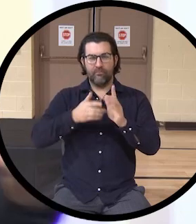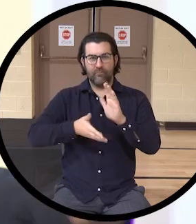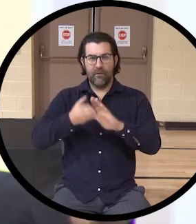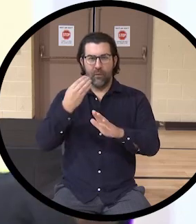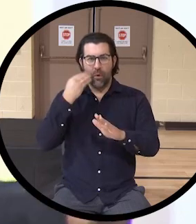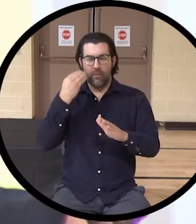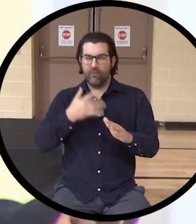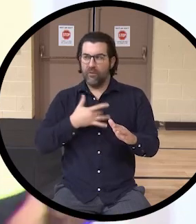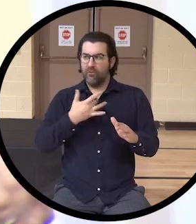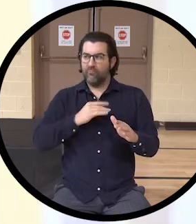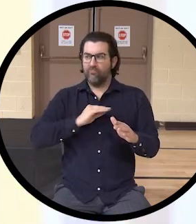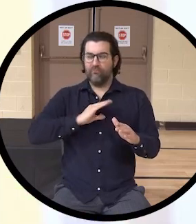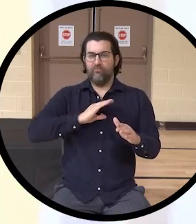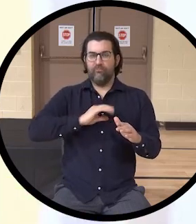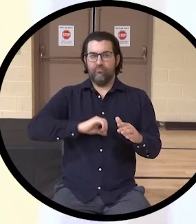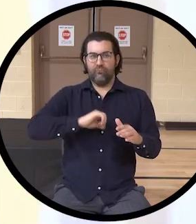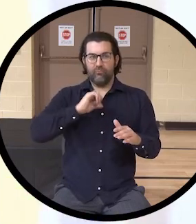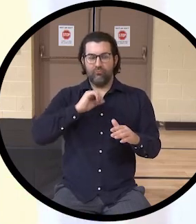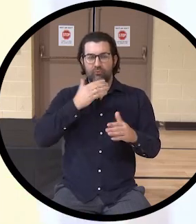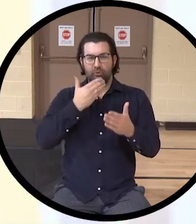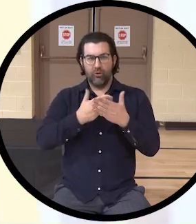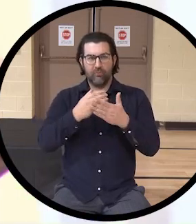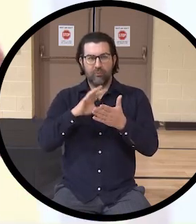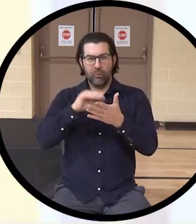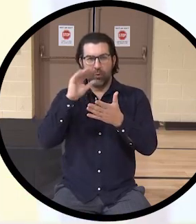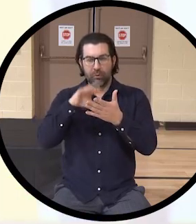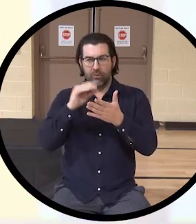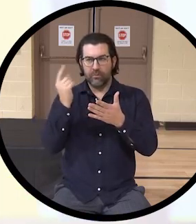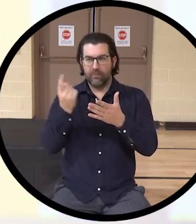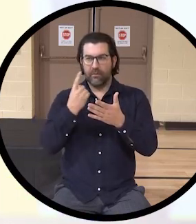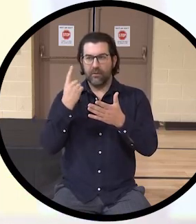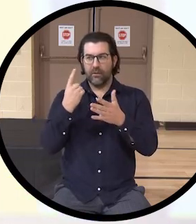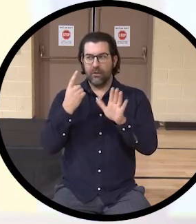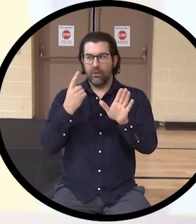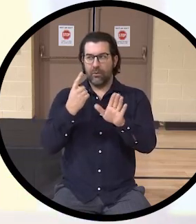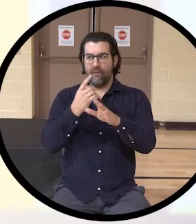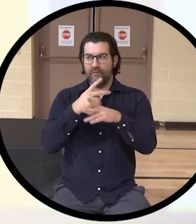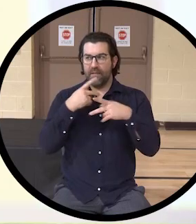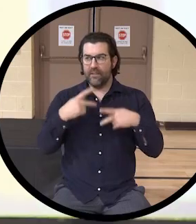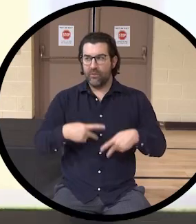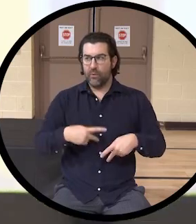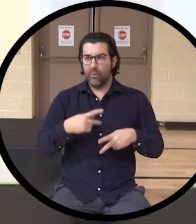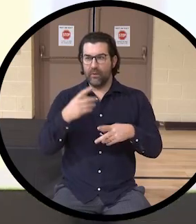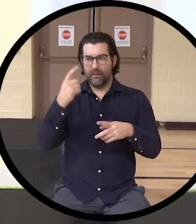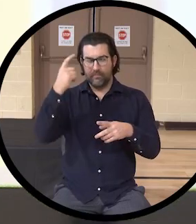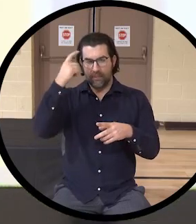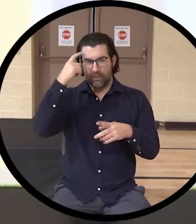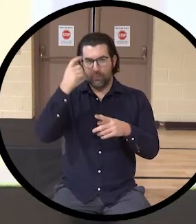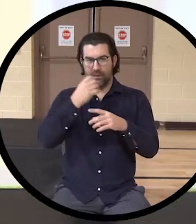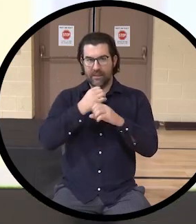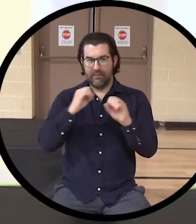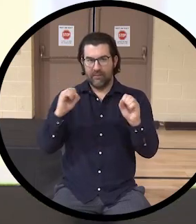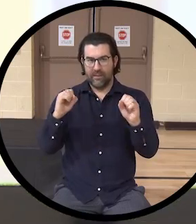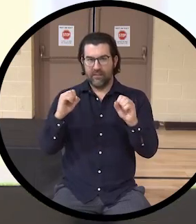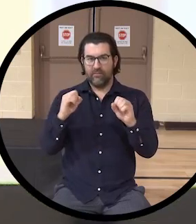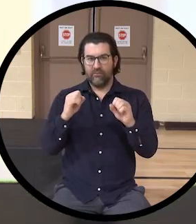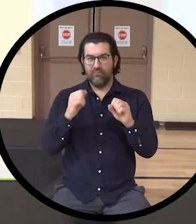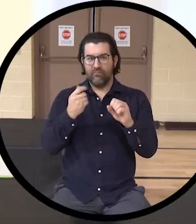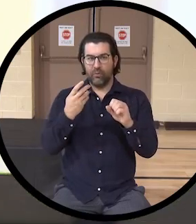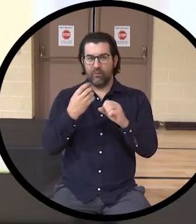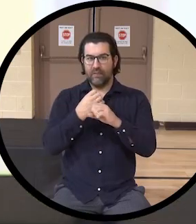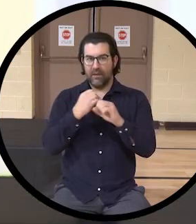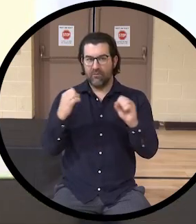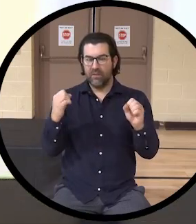project, feeling like we learned something. So first and foremost is your physical and psychological safety. Have some safety stuff we'll go over